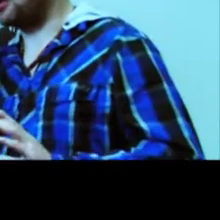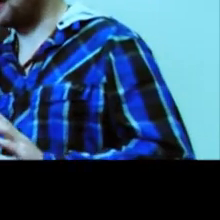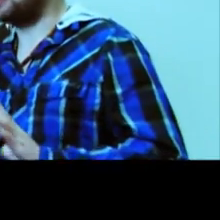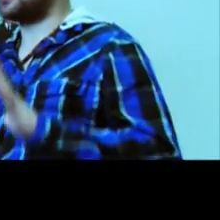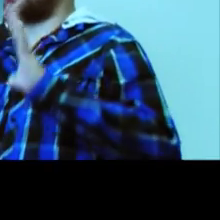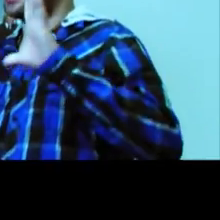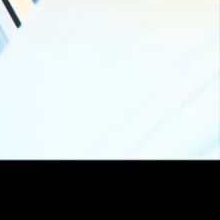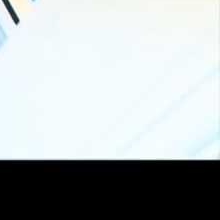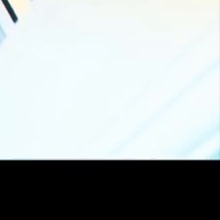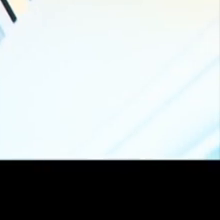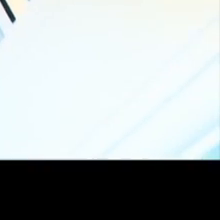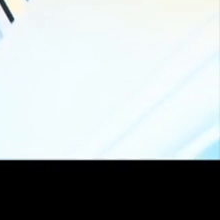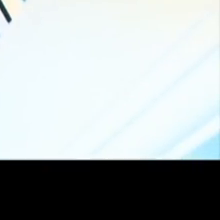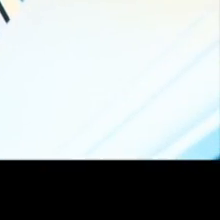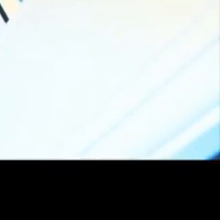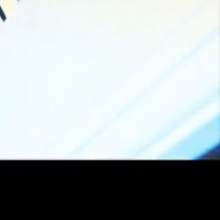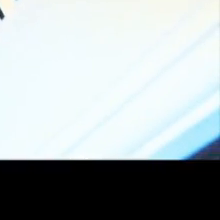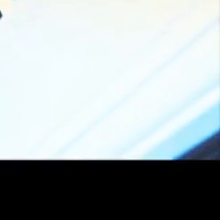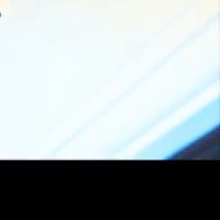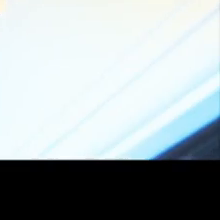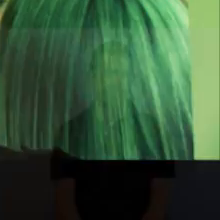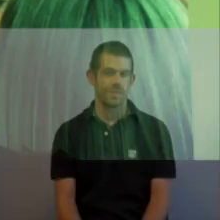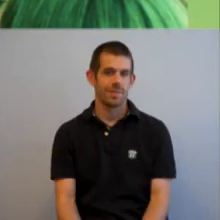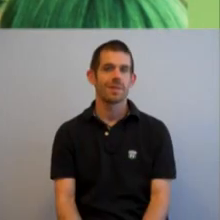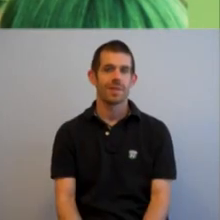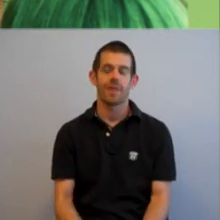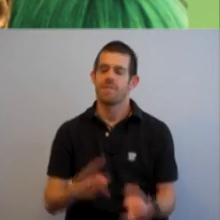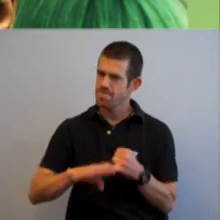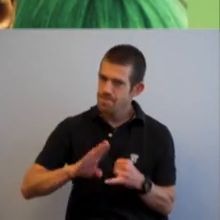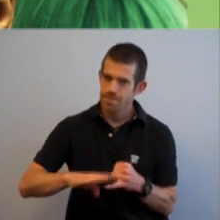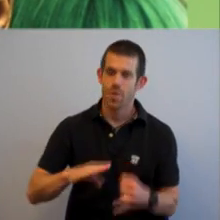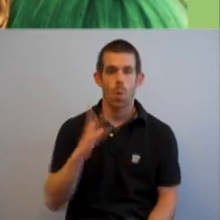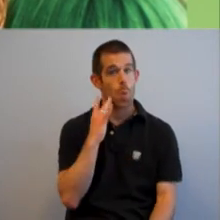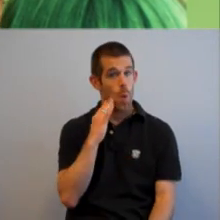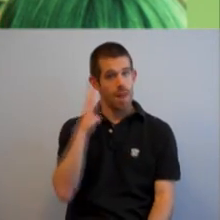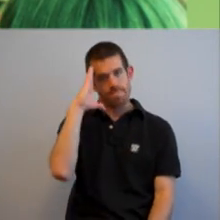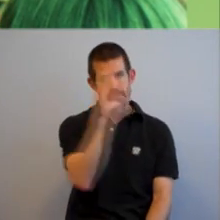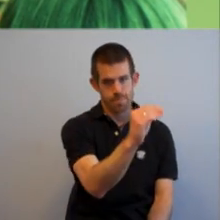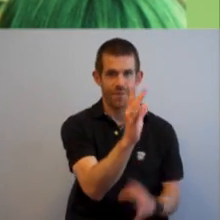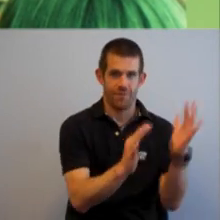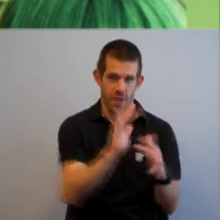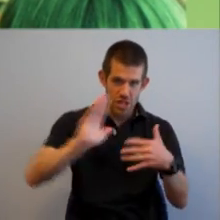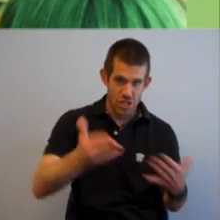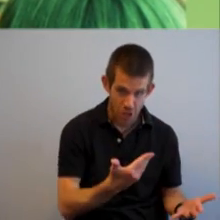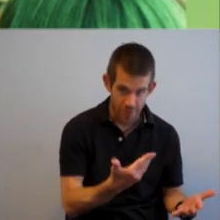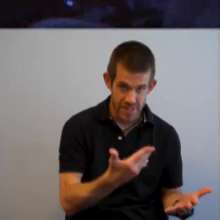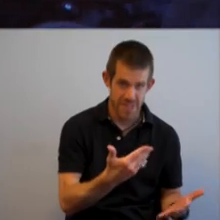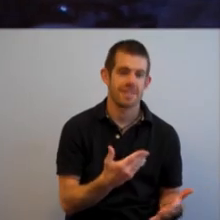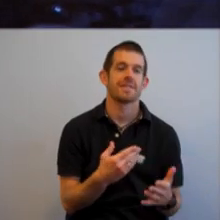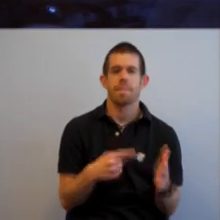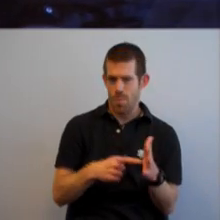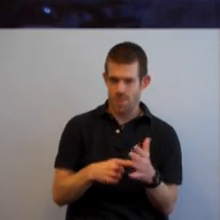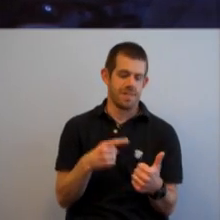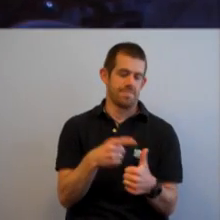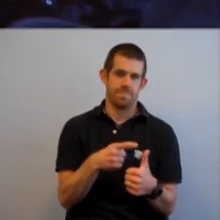as well, and call for help as well. The important thing to remember when you're reporting a fire is to keep